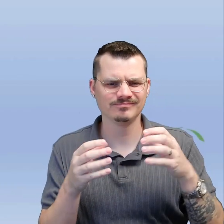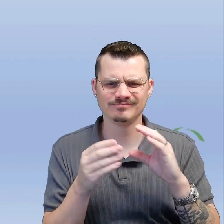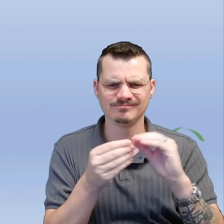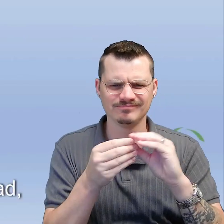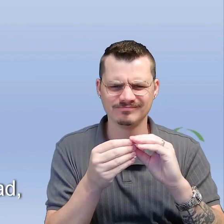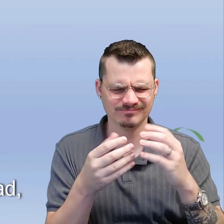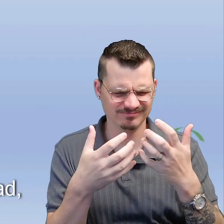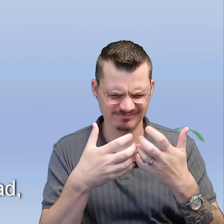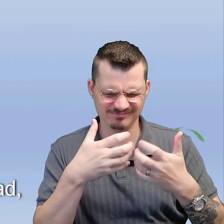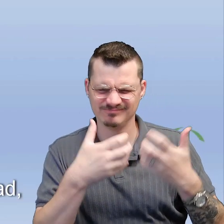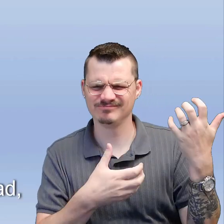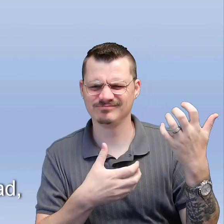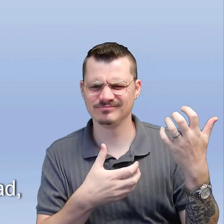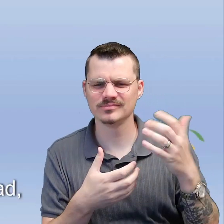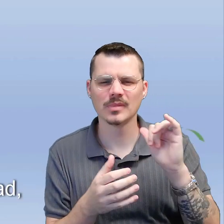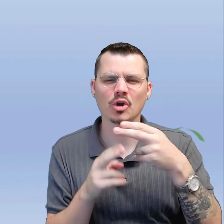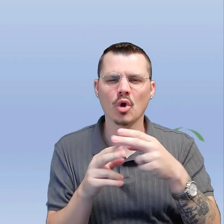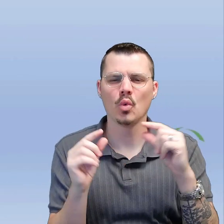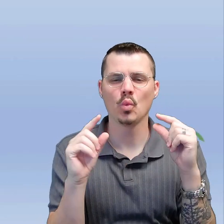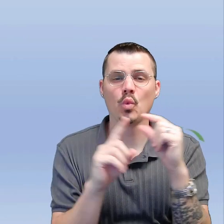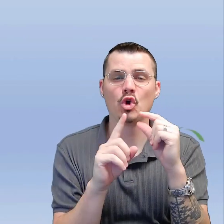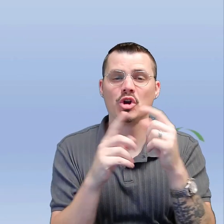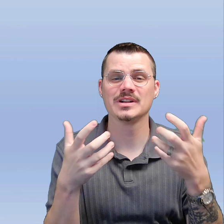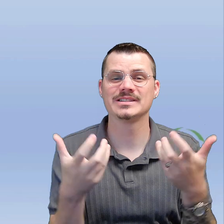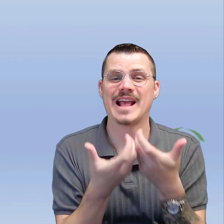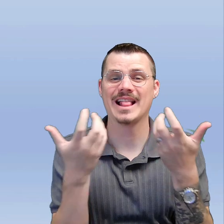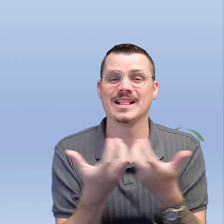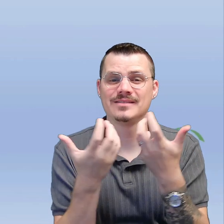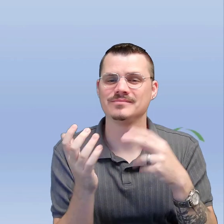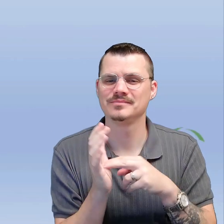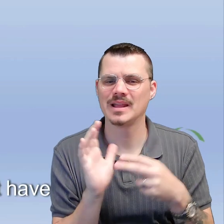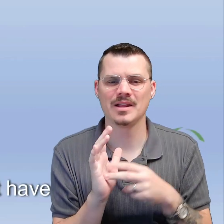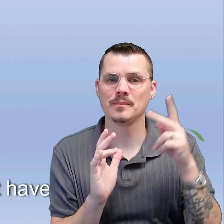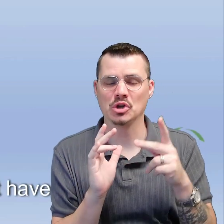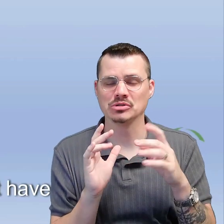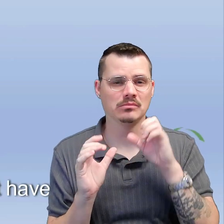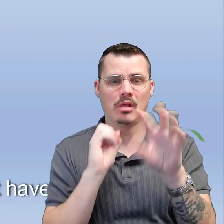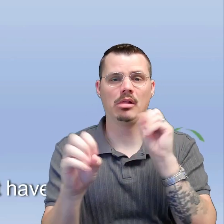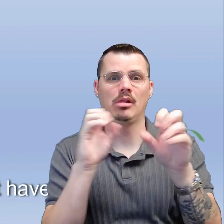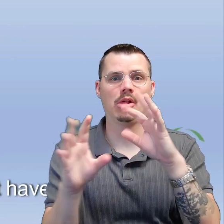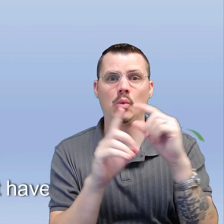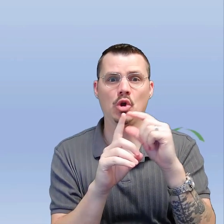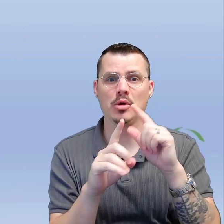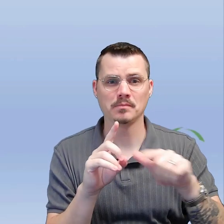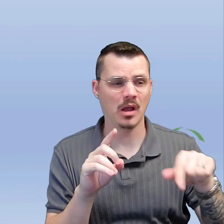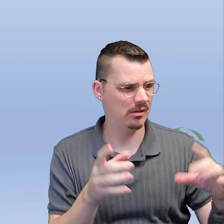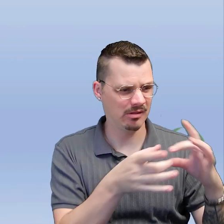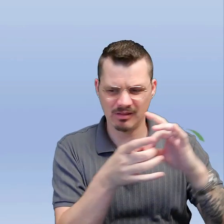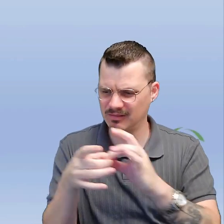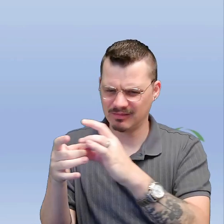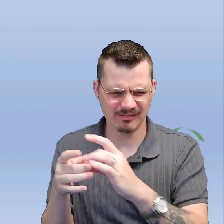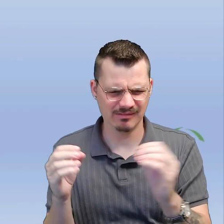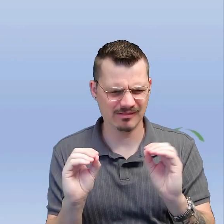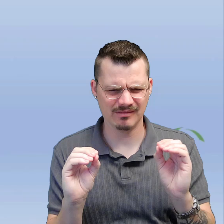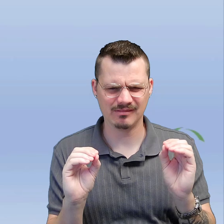speech. There's an old term called word salad, where a person just says a whole bunch of words that don't have anything to do with each